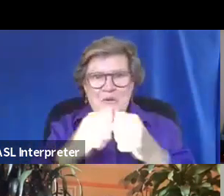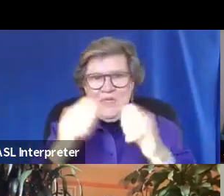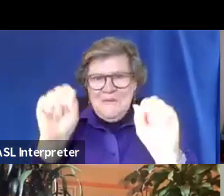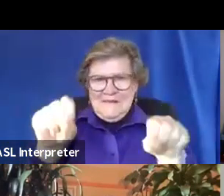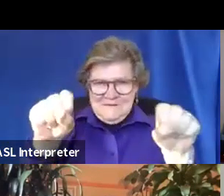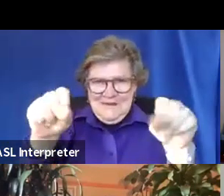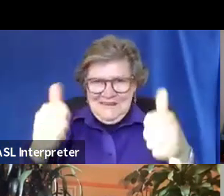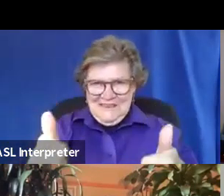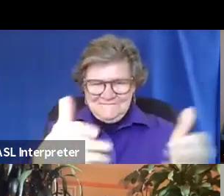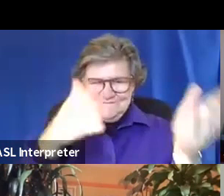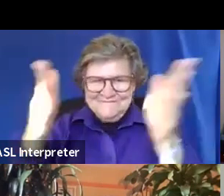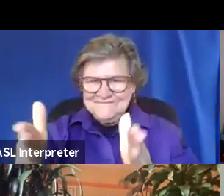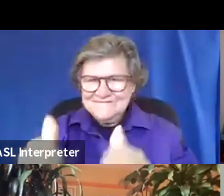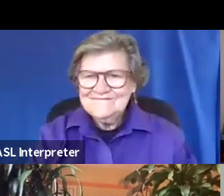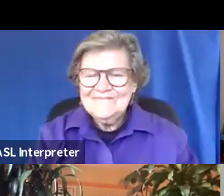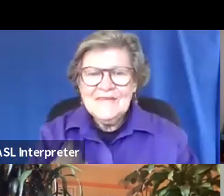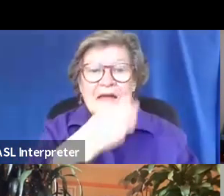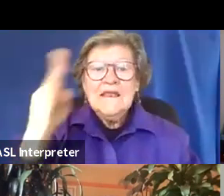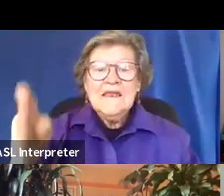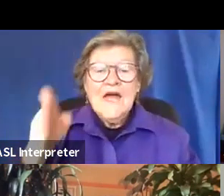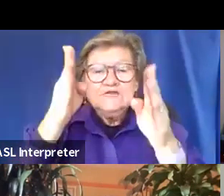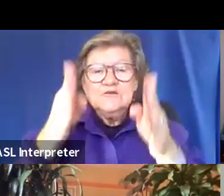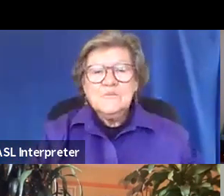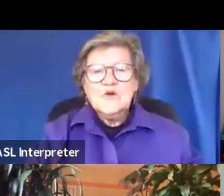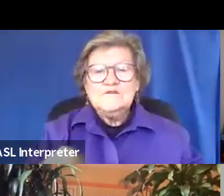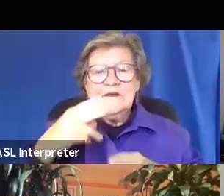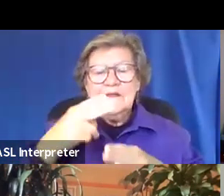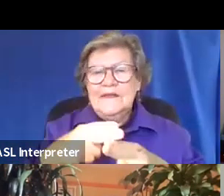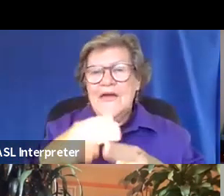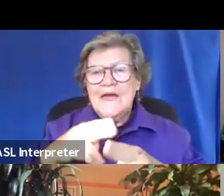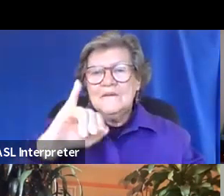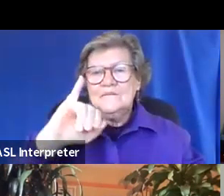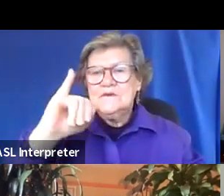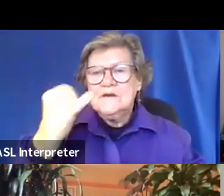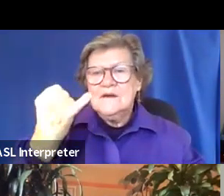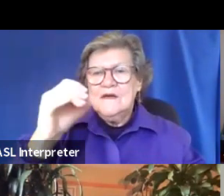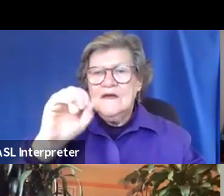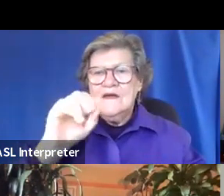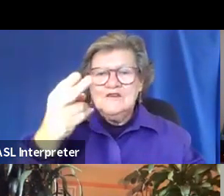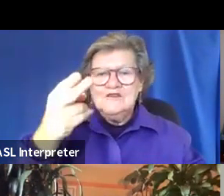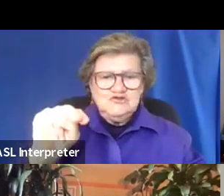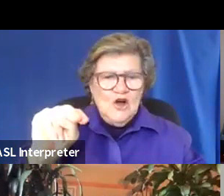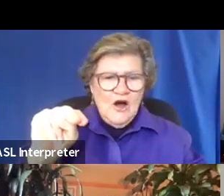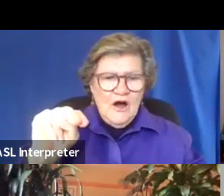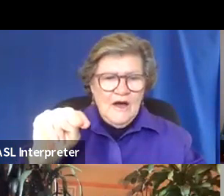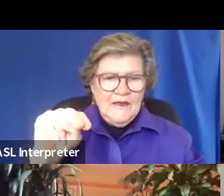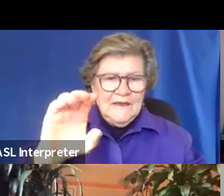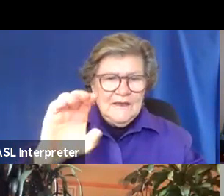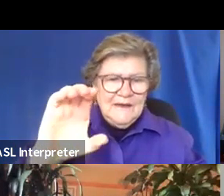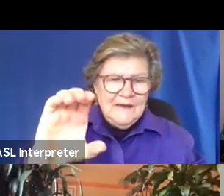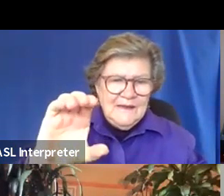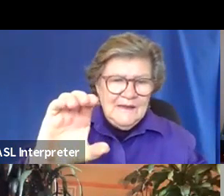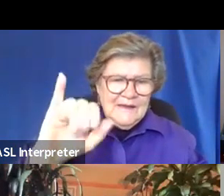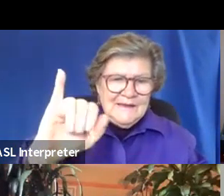Okay, the next person, John Ciafone. Thank you all. Thank you for